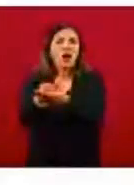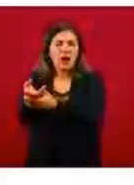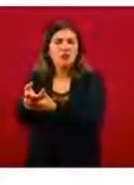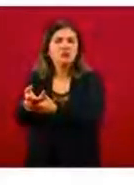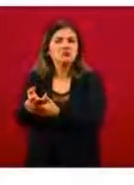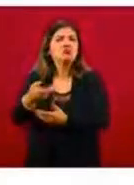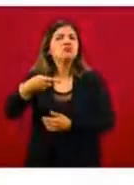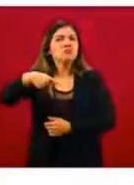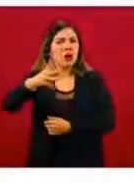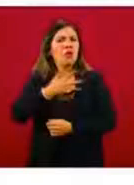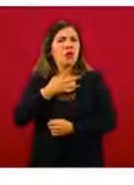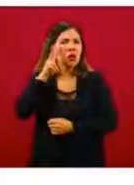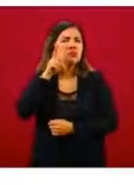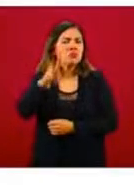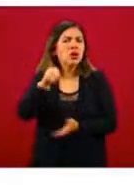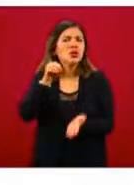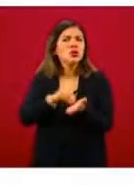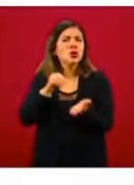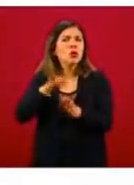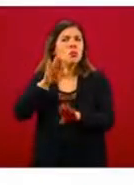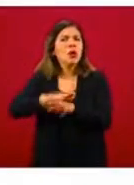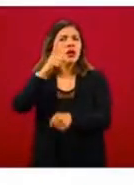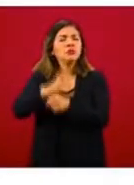a decrease in their mobility.